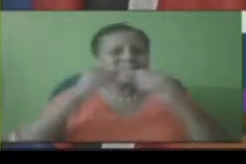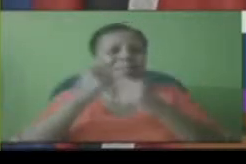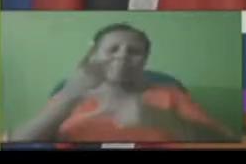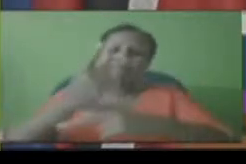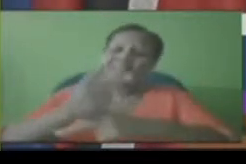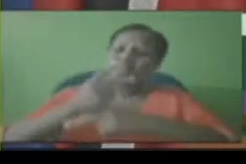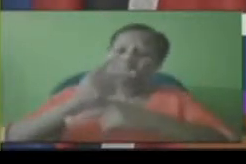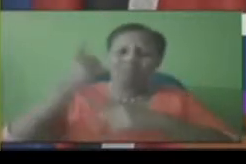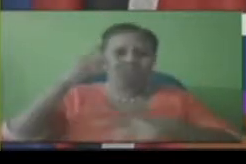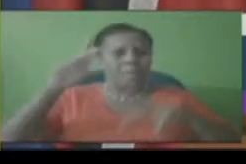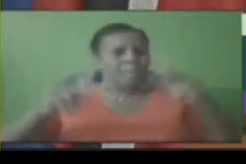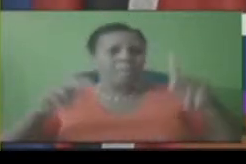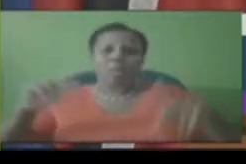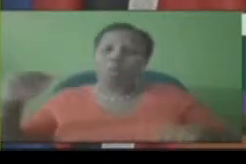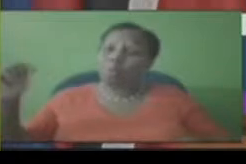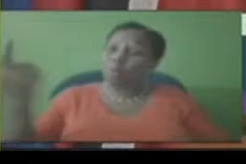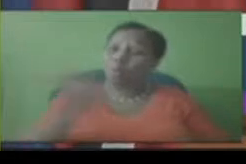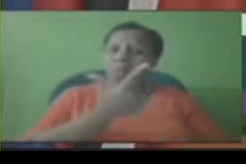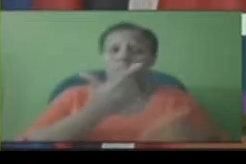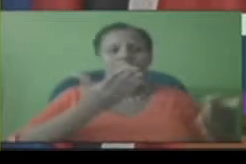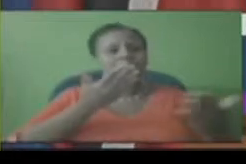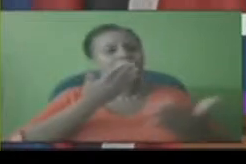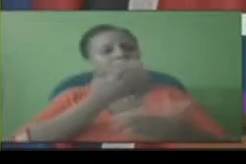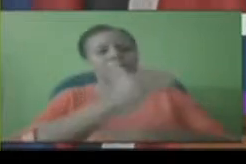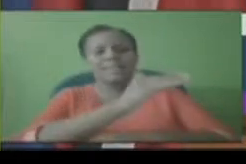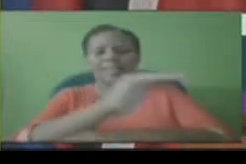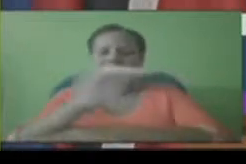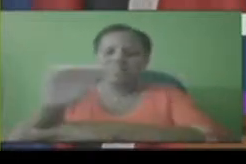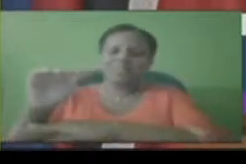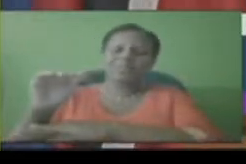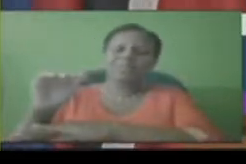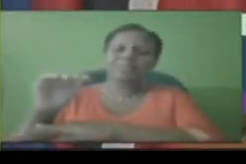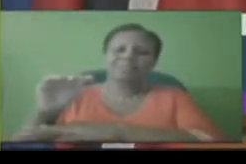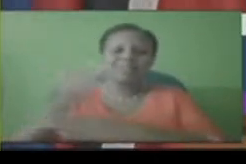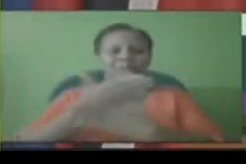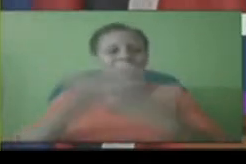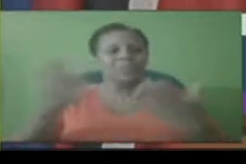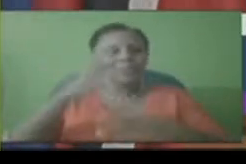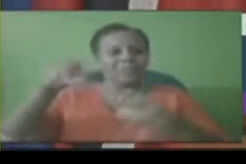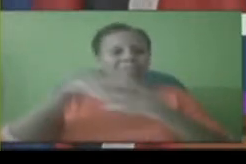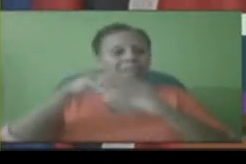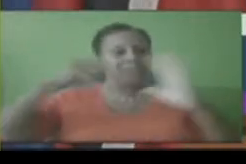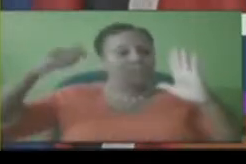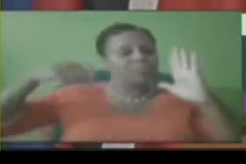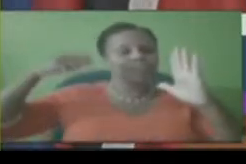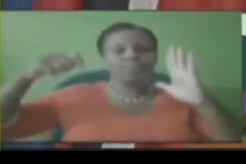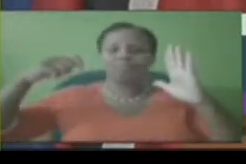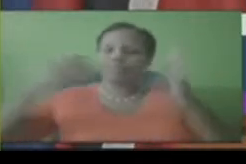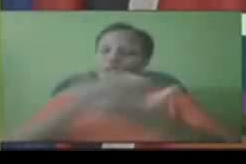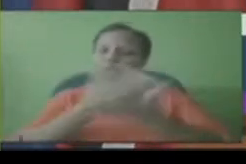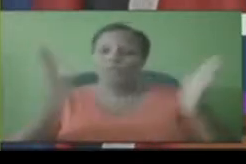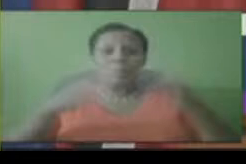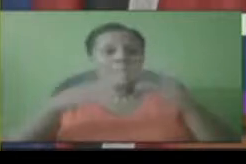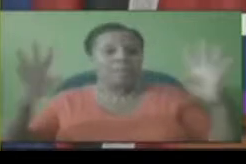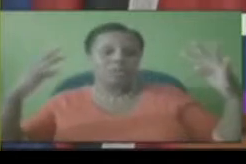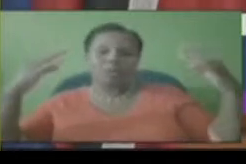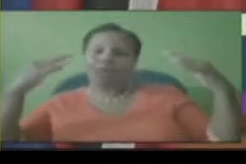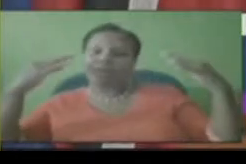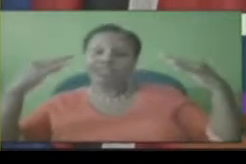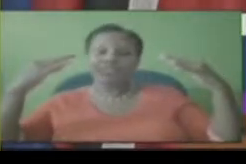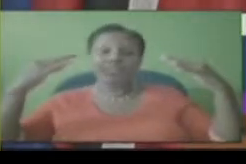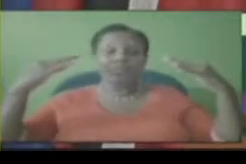afternoon, members of the media, members of the listening public. Dr. Pasram would have mentioned